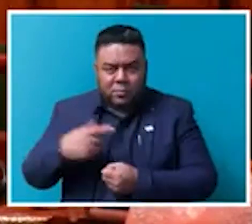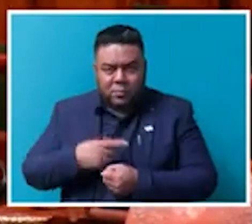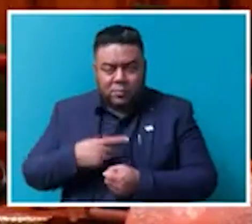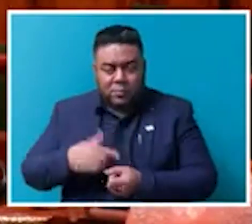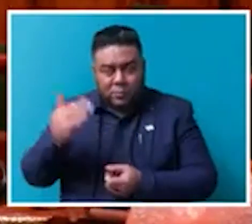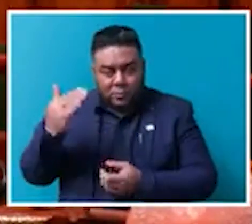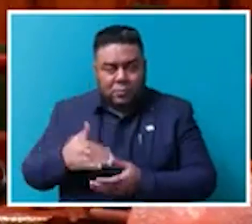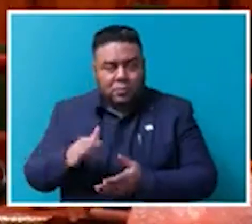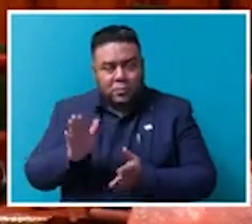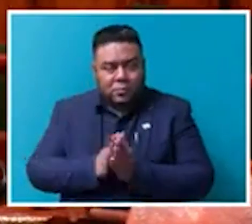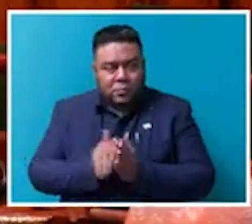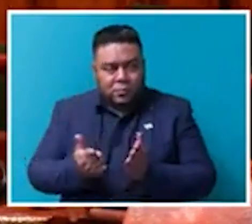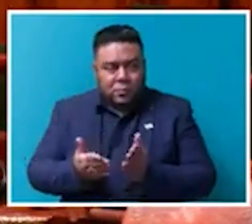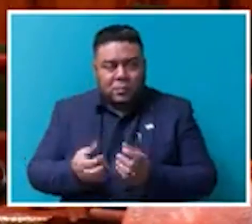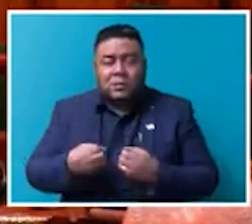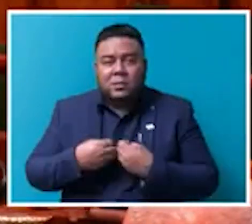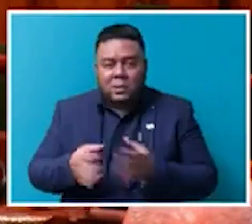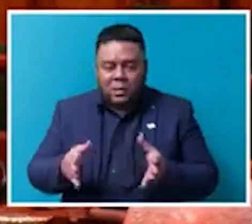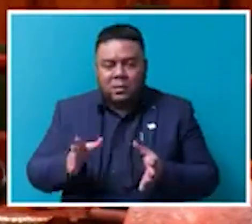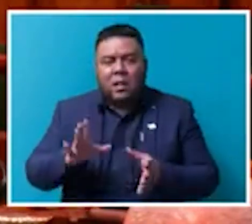books, began last night.